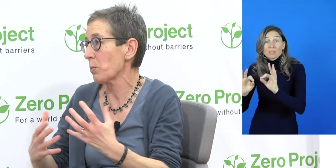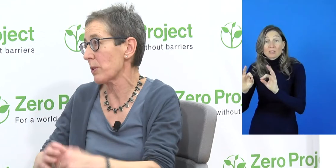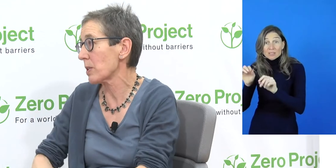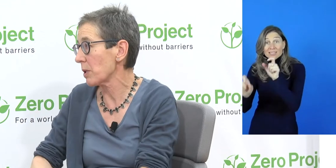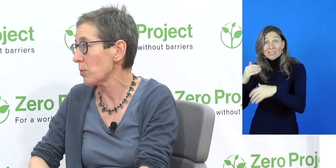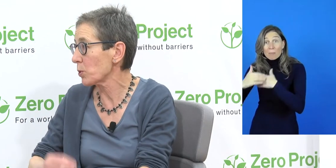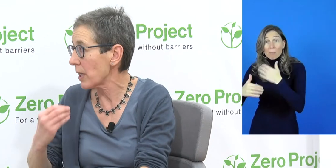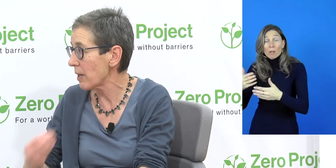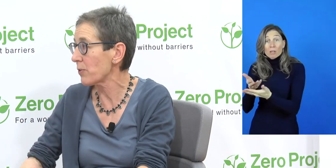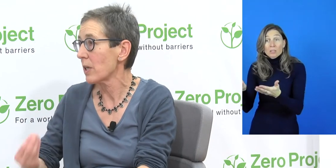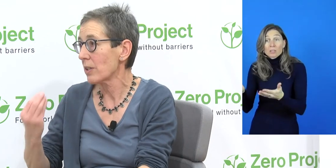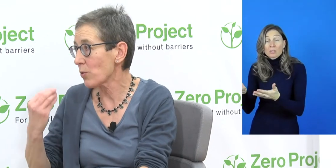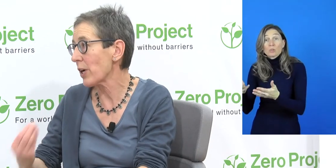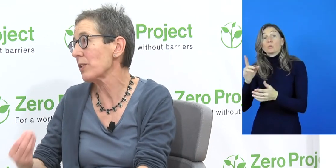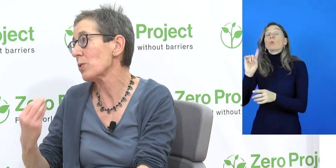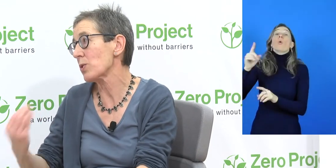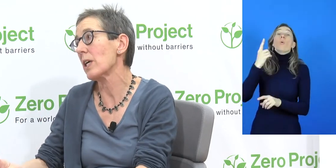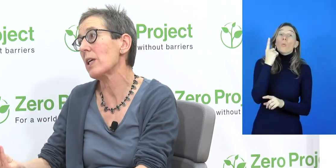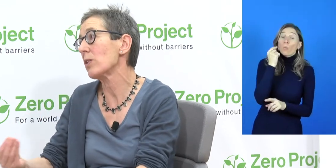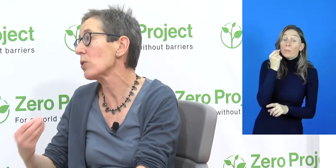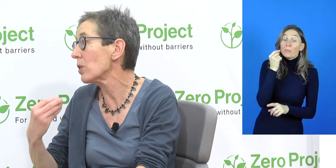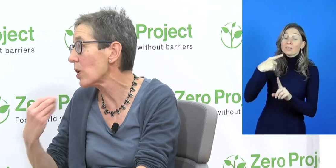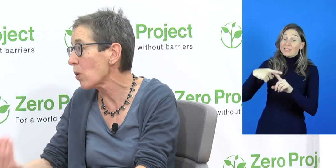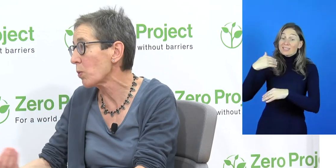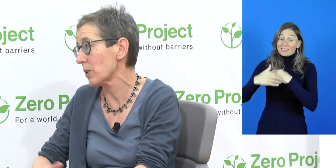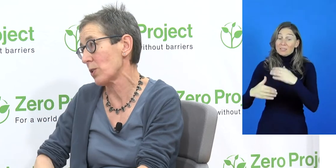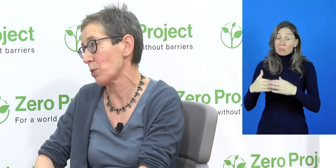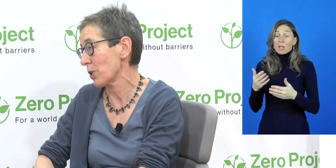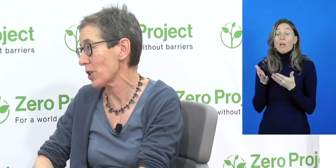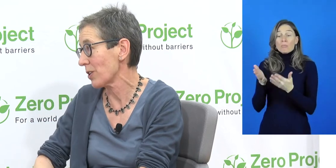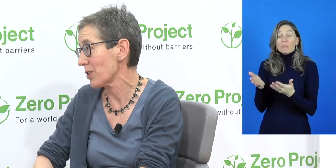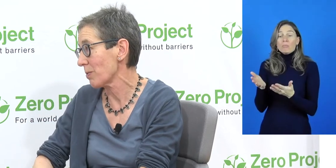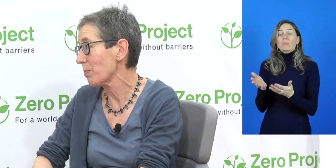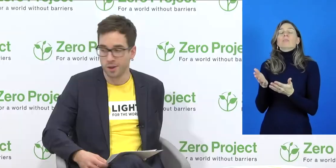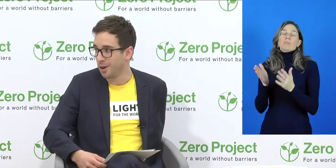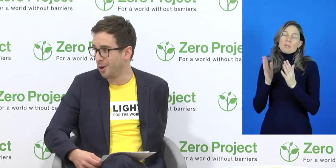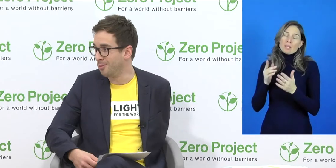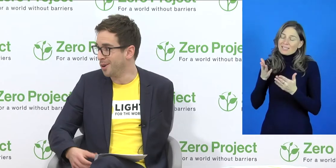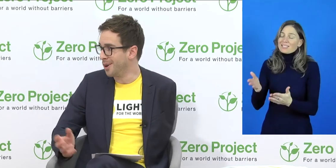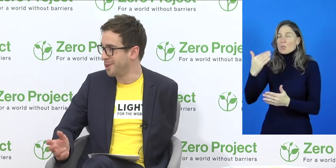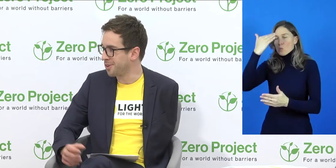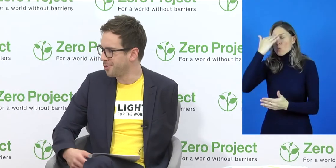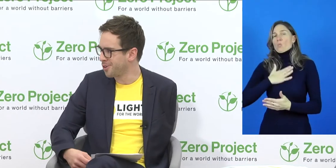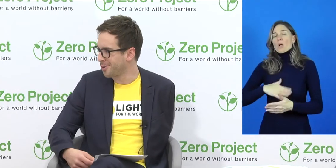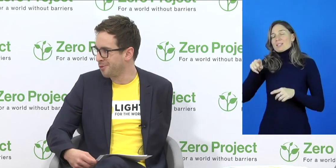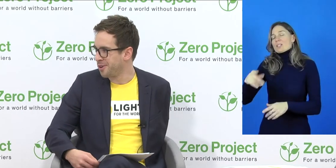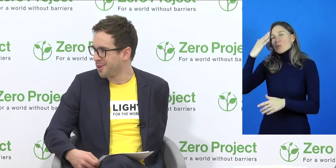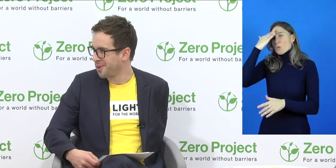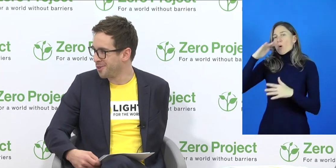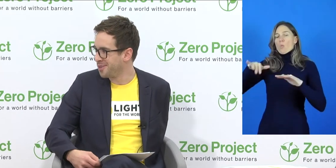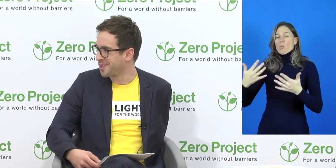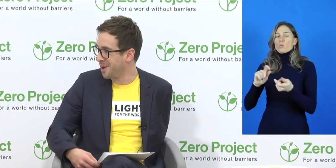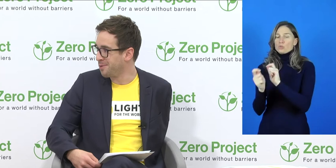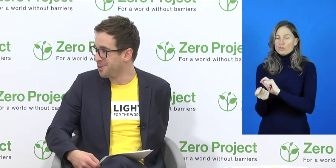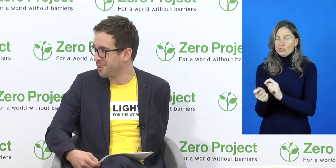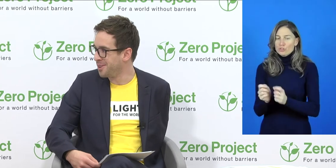women with disability would have the right to say and to know what needs to be changed. Heidemarie, you're a very